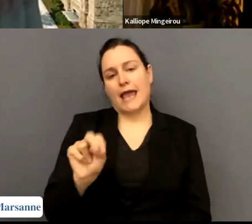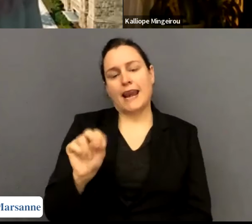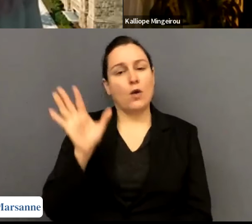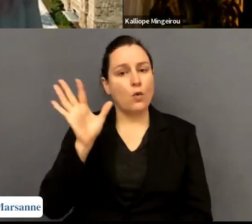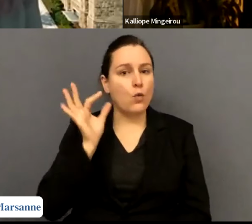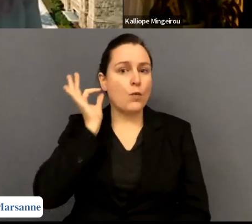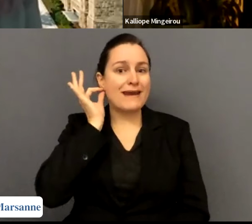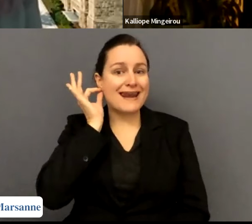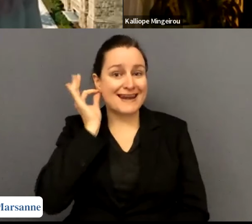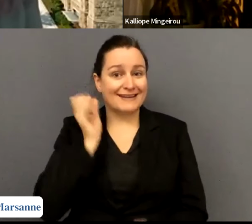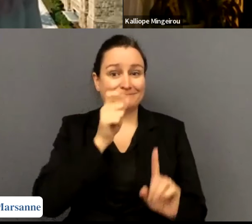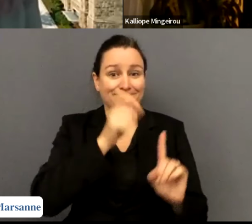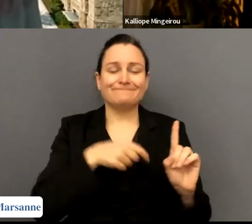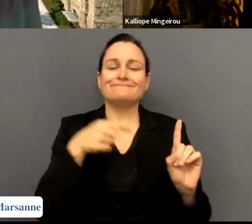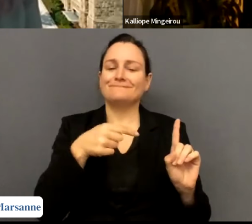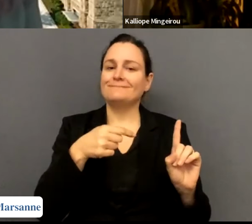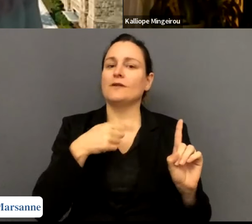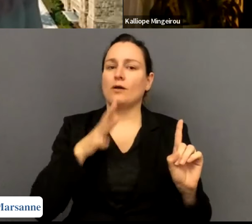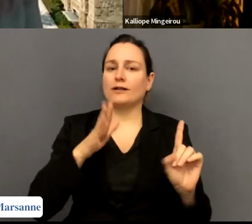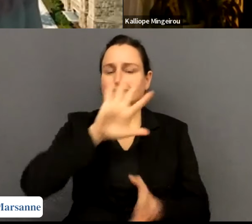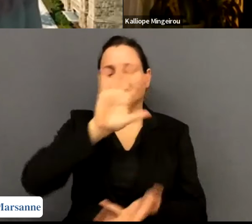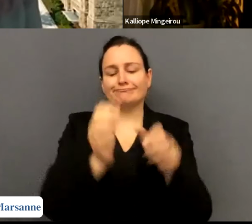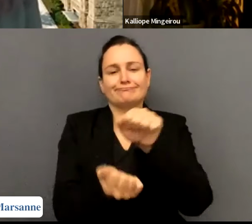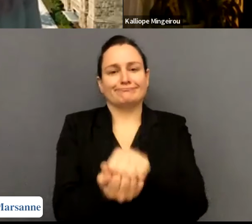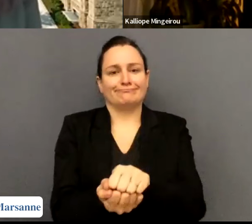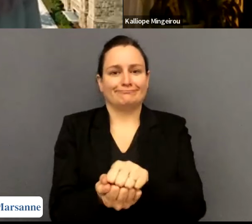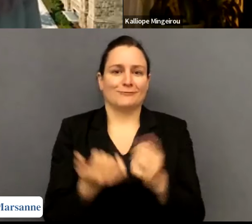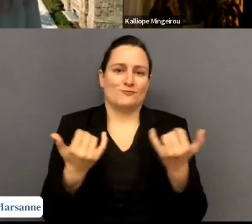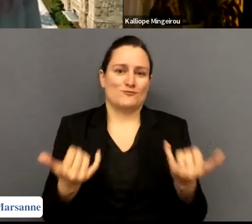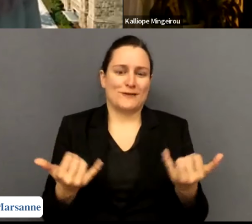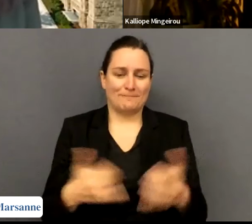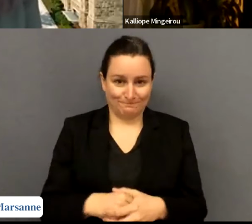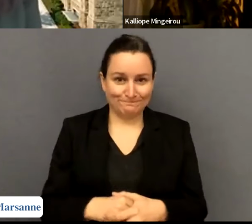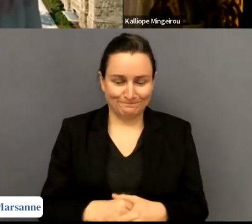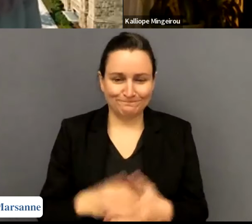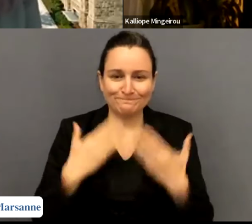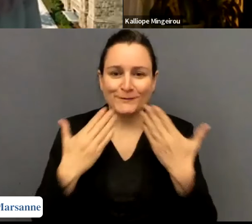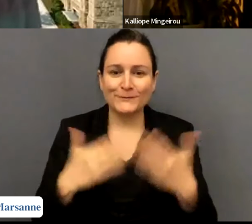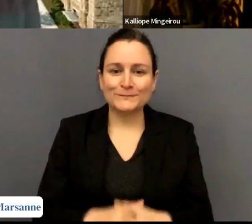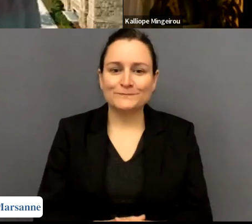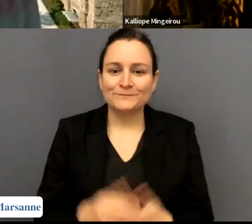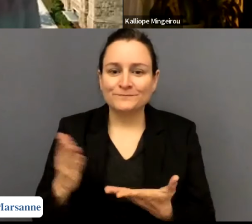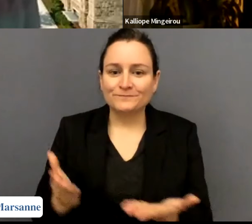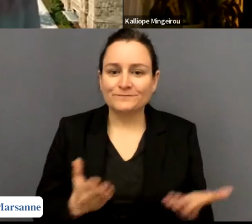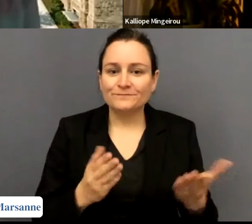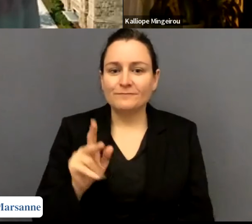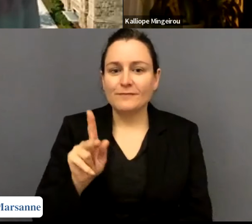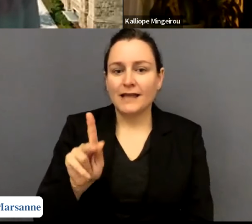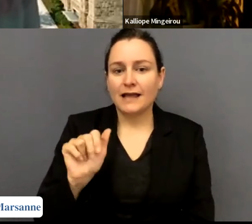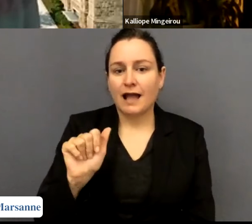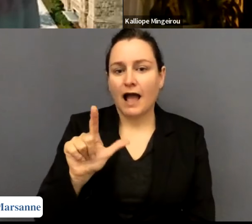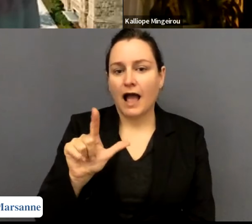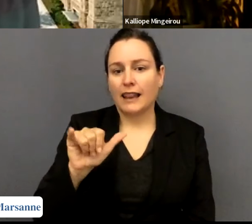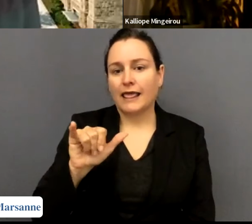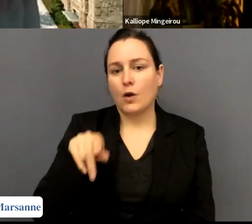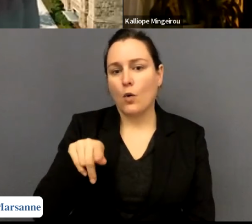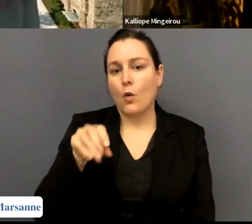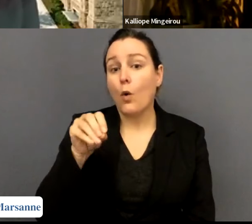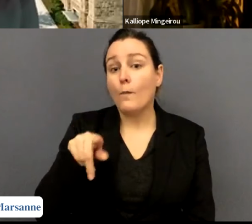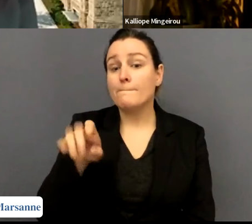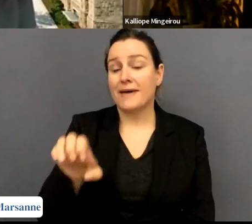the concluding remarks and close today's event. Thank you all. Thank you so much, Padma, and thank